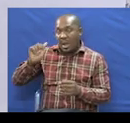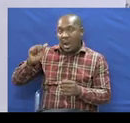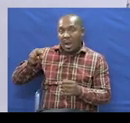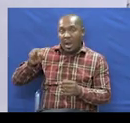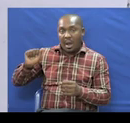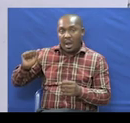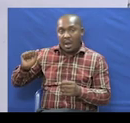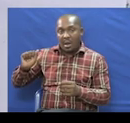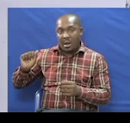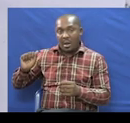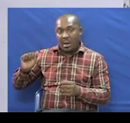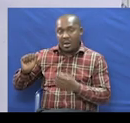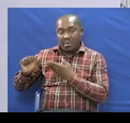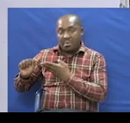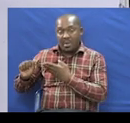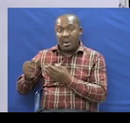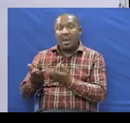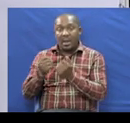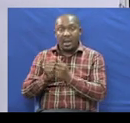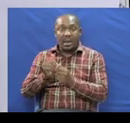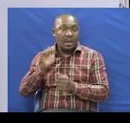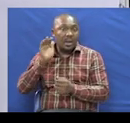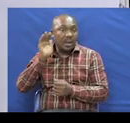Anna can listen